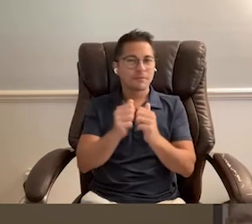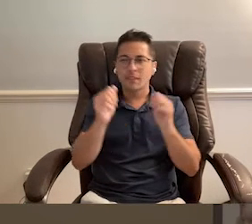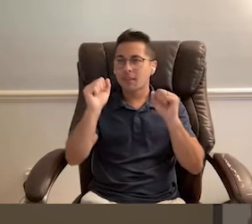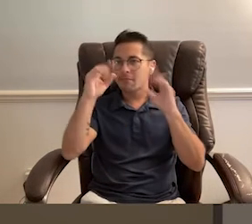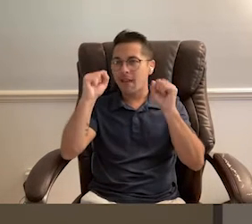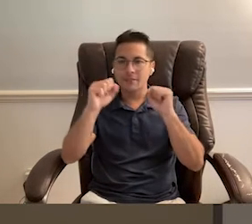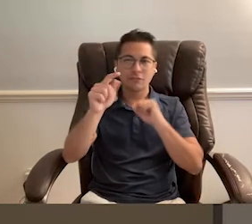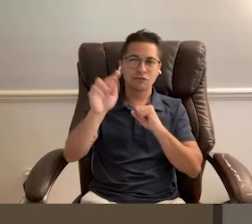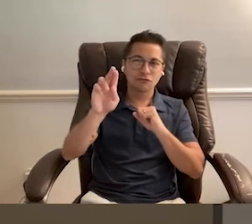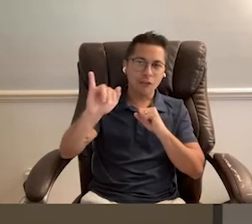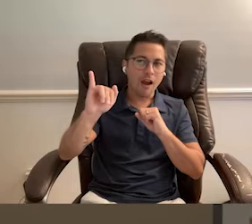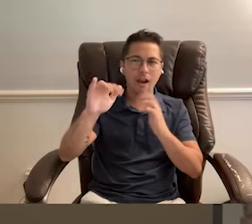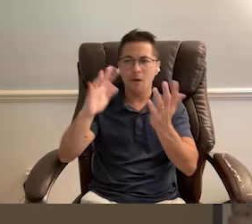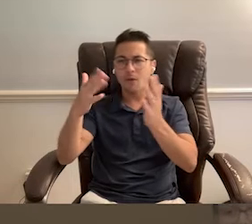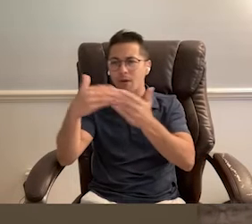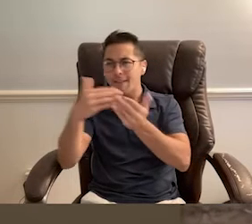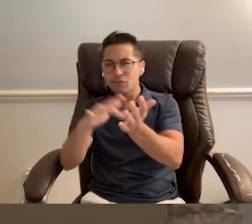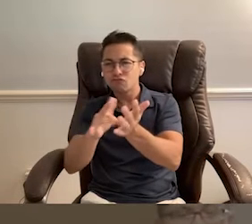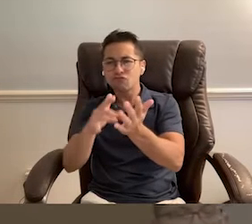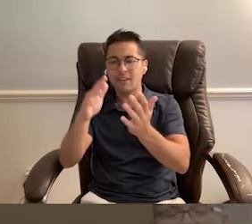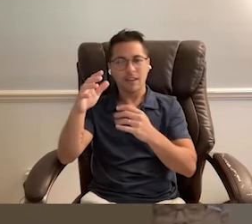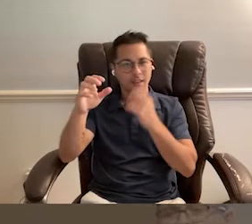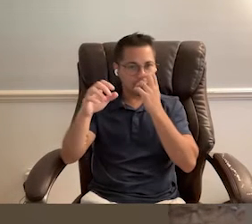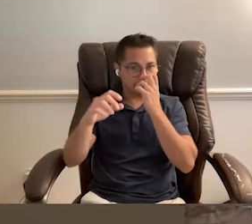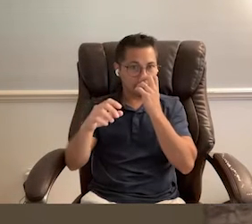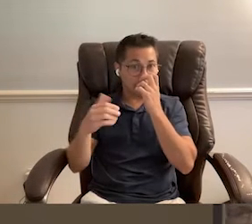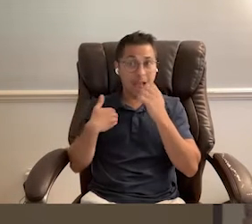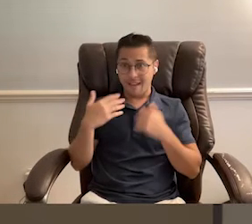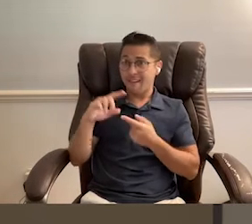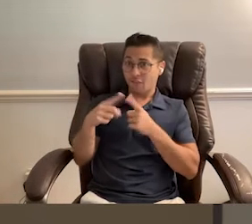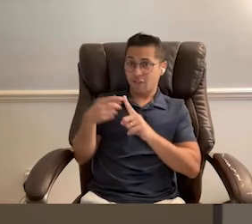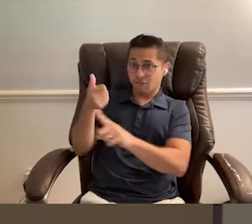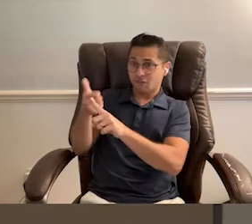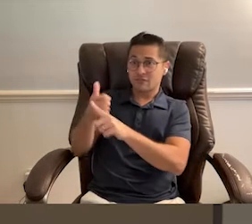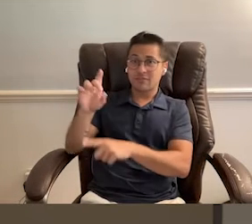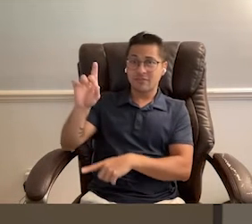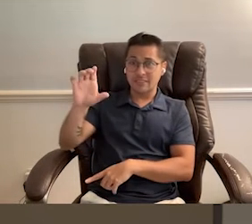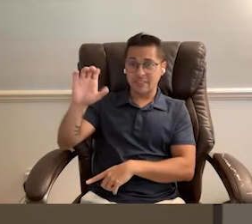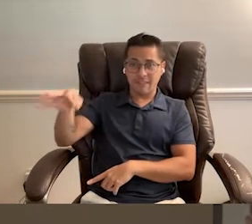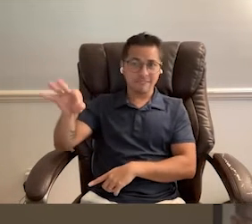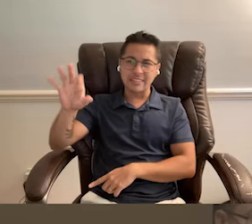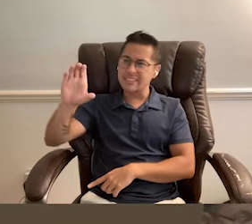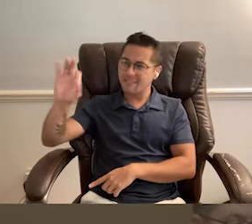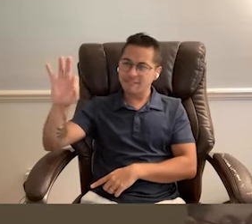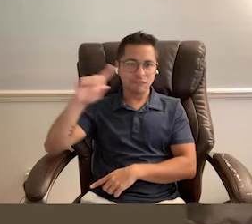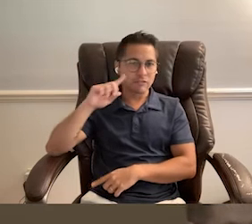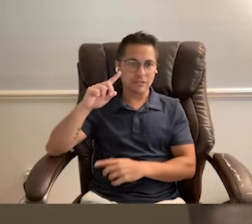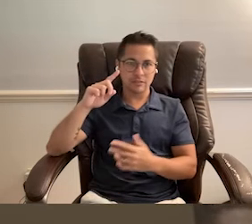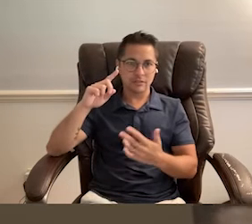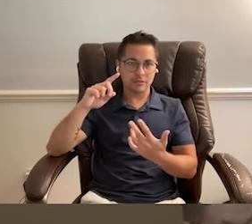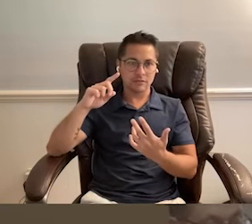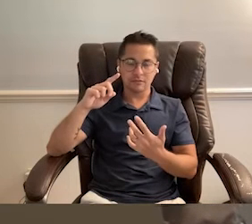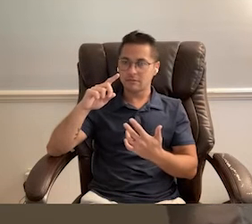that's like Tricop. stopping. Yeah, I have a Very friend expensive. CF. She's like night and day. Like it is. Yes. You know, I get chills when I think about it because it's like I remember